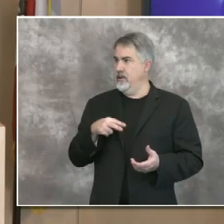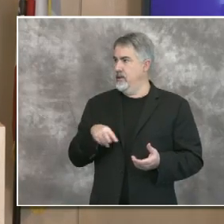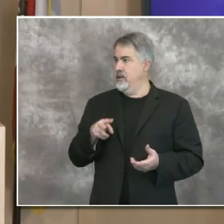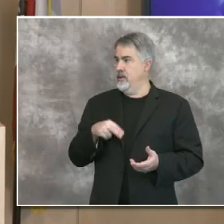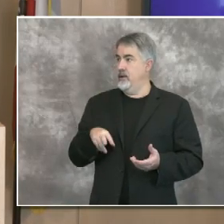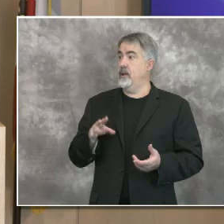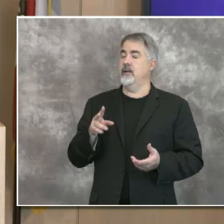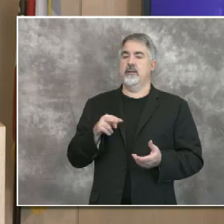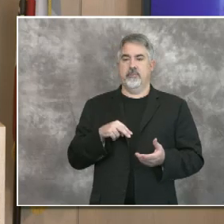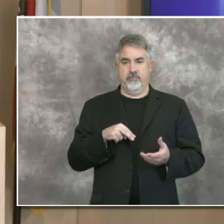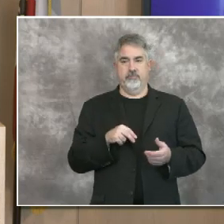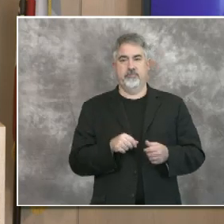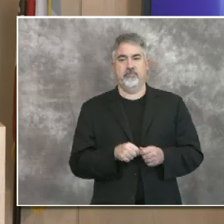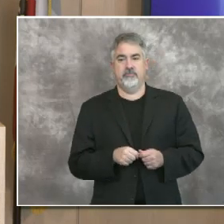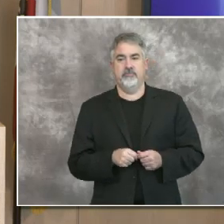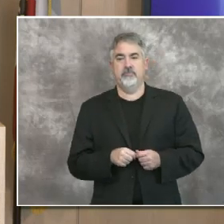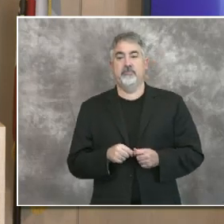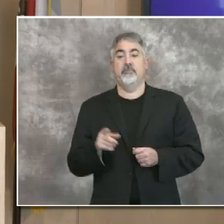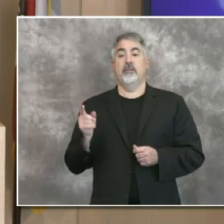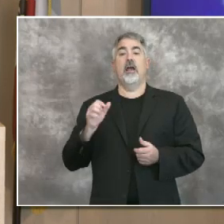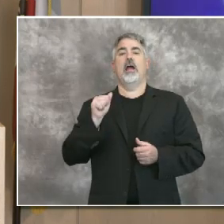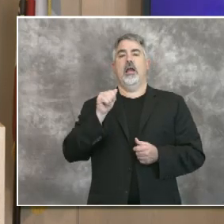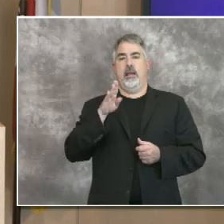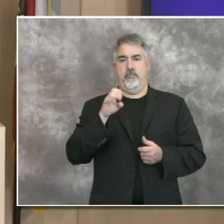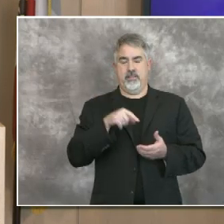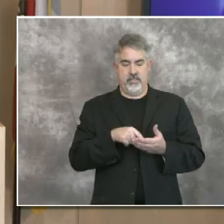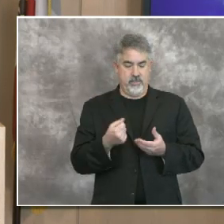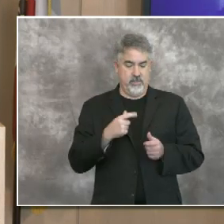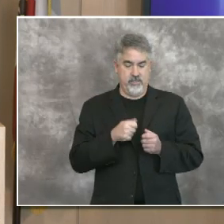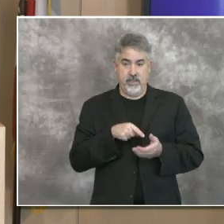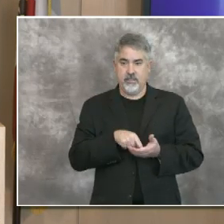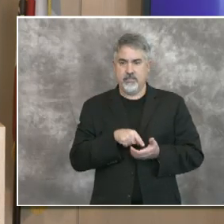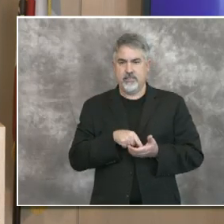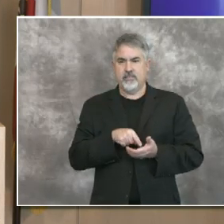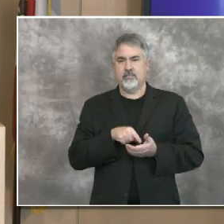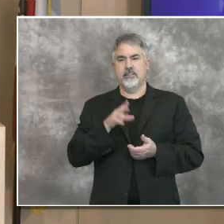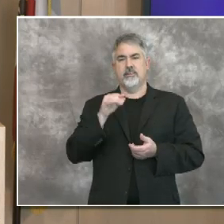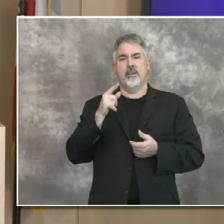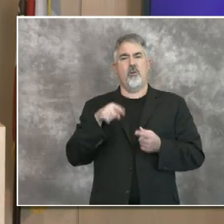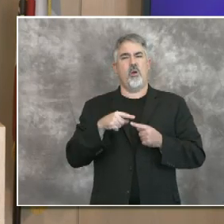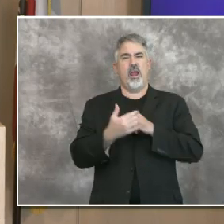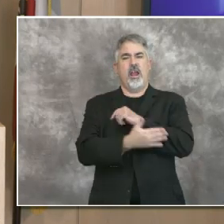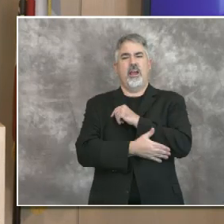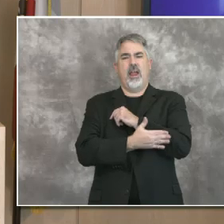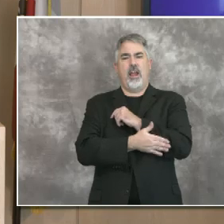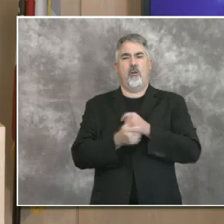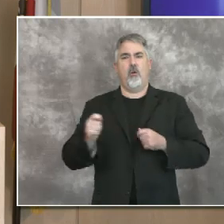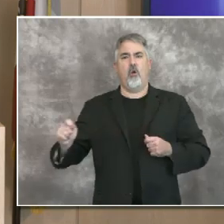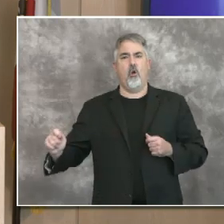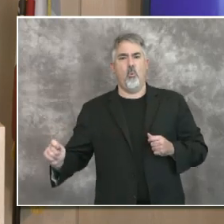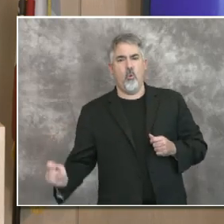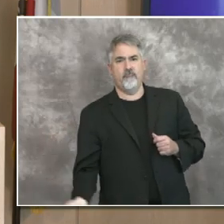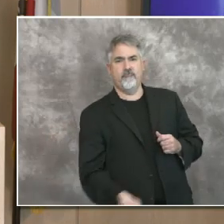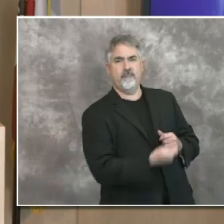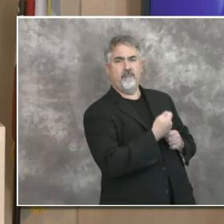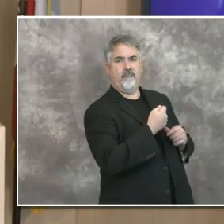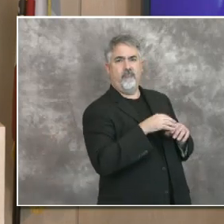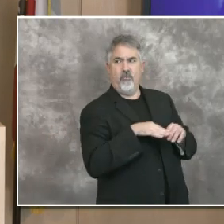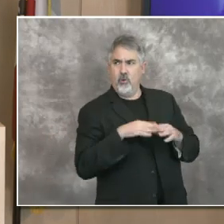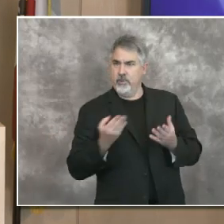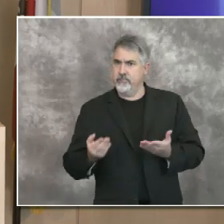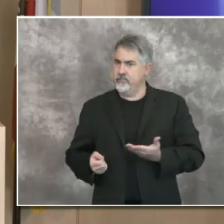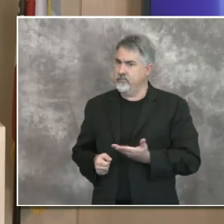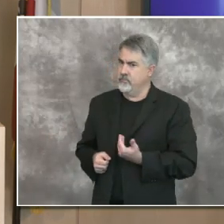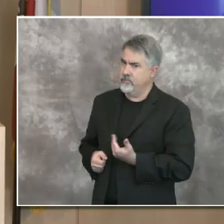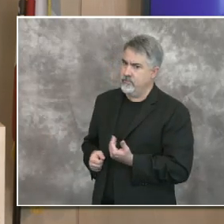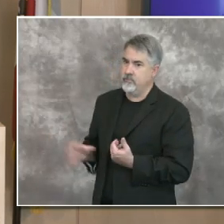is from ABC News. When is the county planning to allow golf courses to reopen? Well, actually,